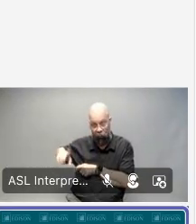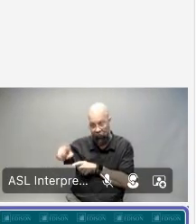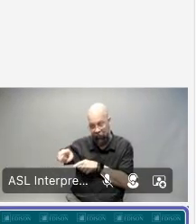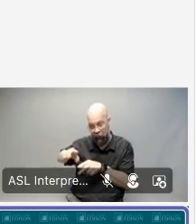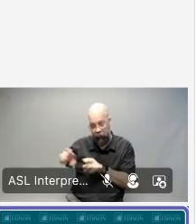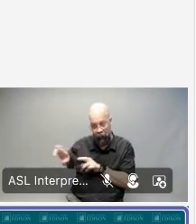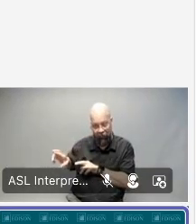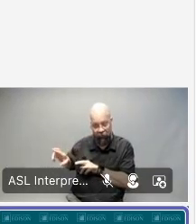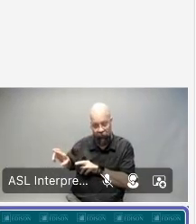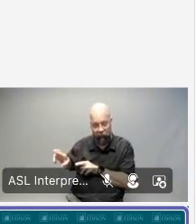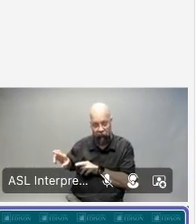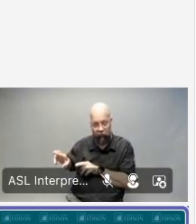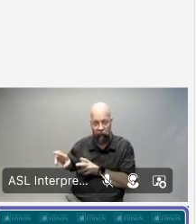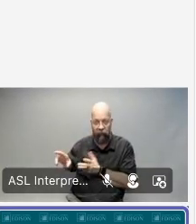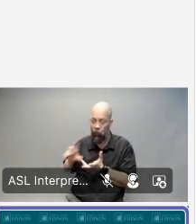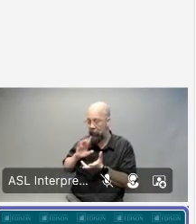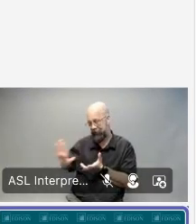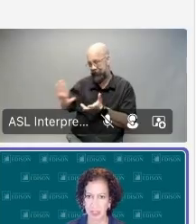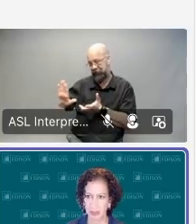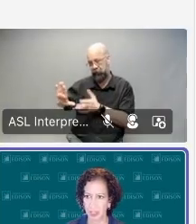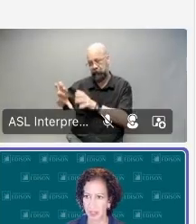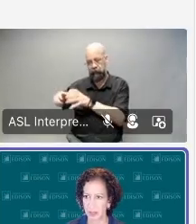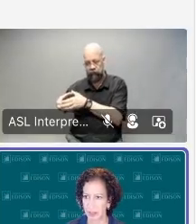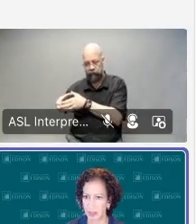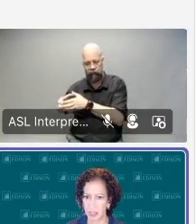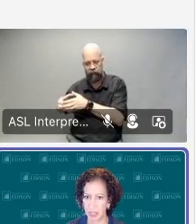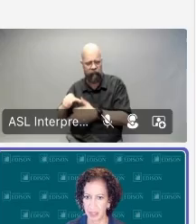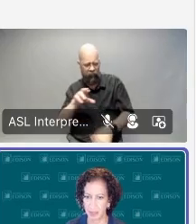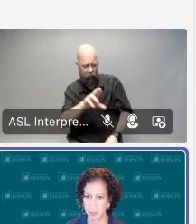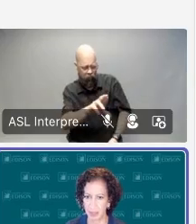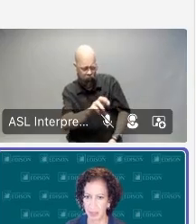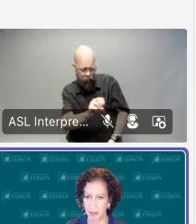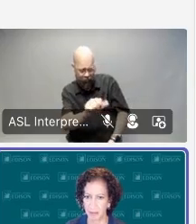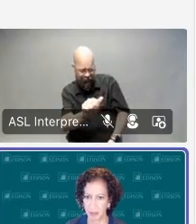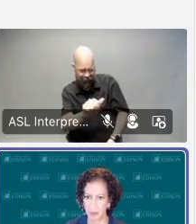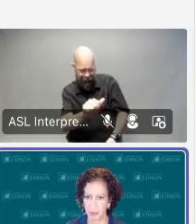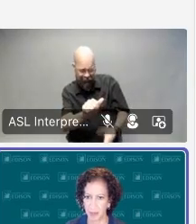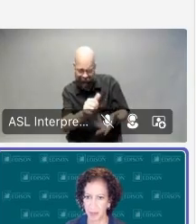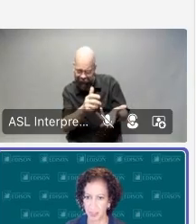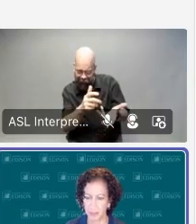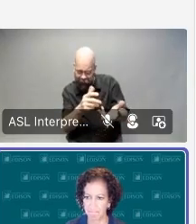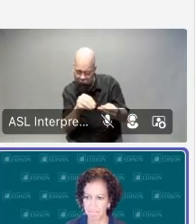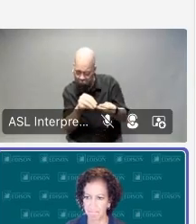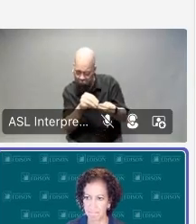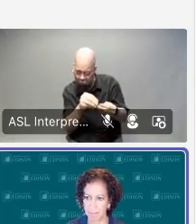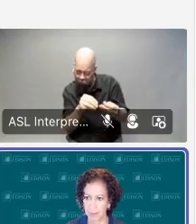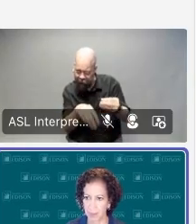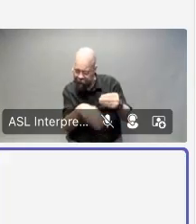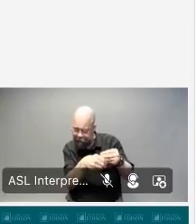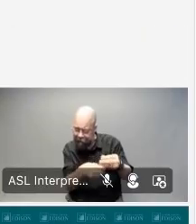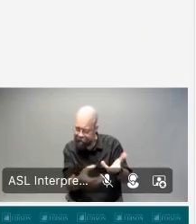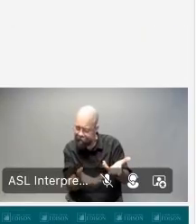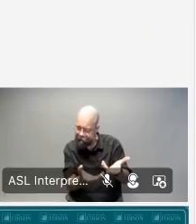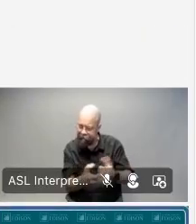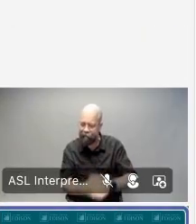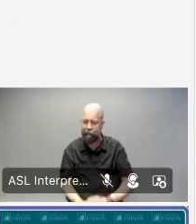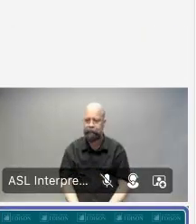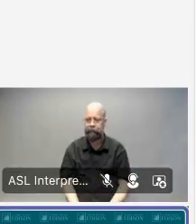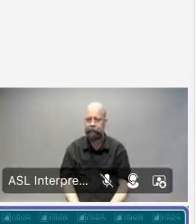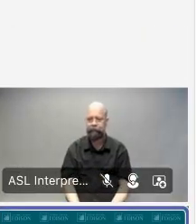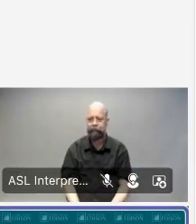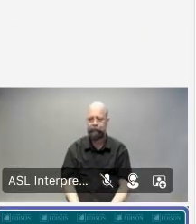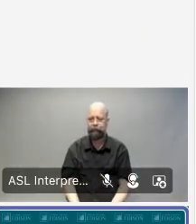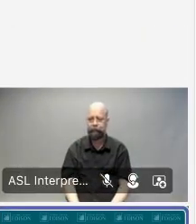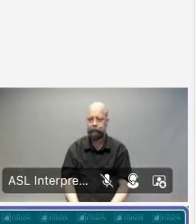event. But Rosa, what did I miss? Is there anything else that you can add that might be of help for that question? The